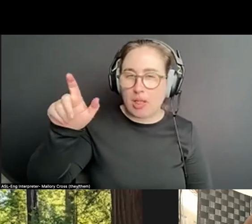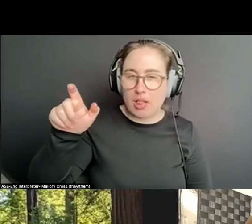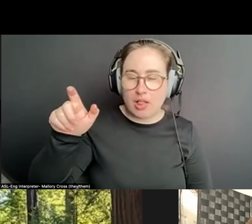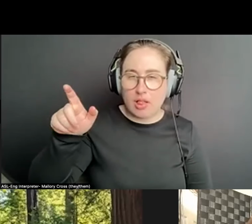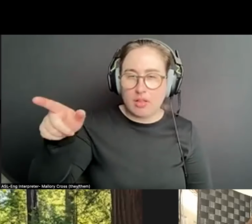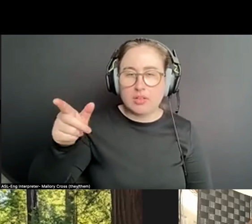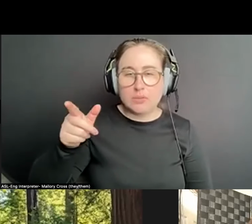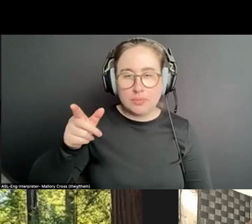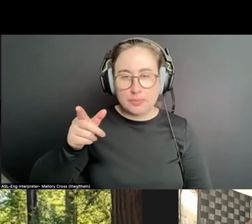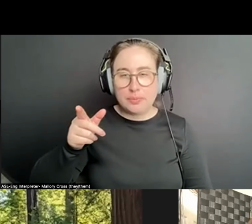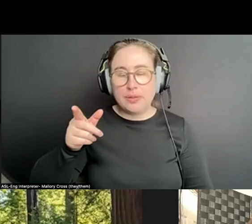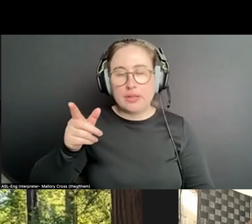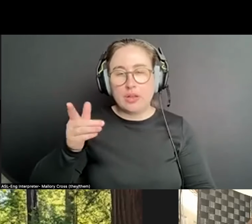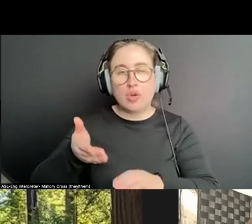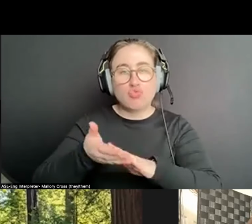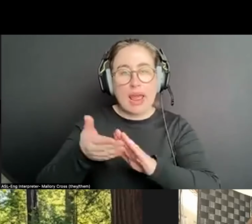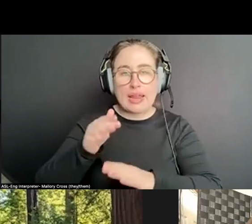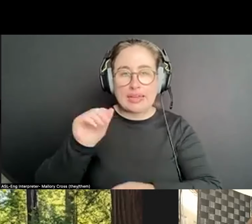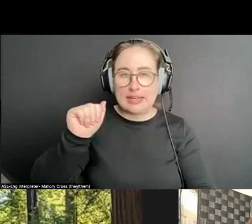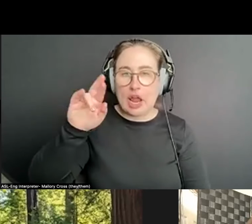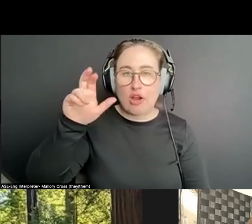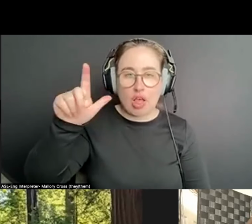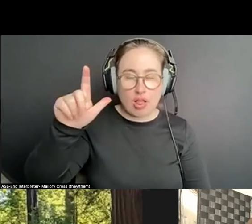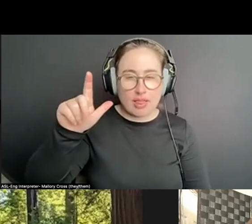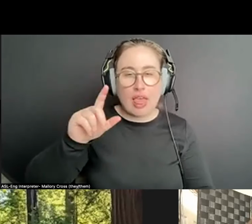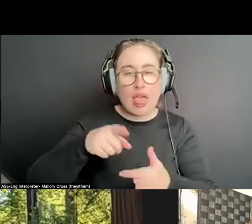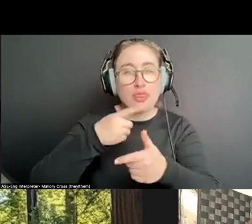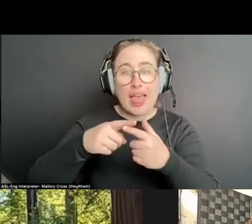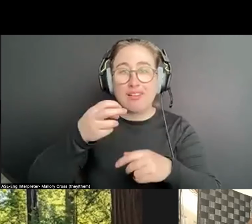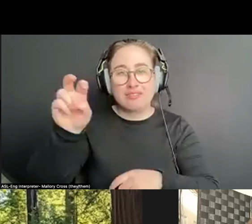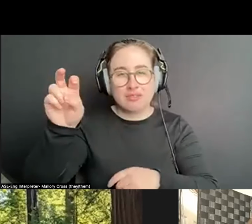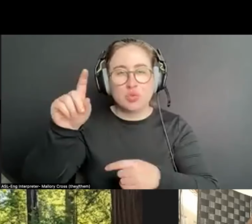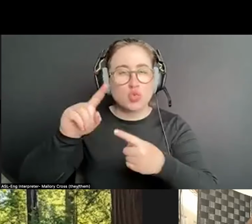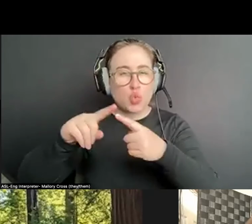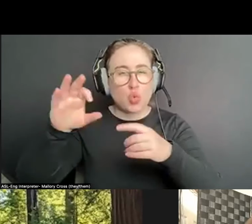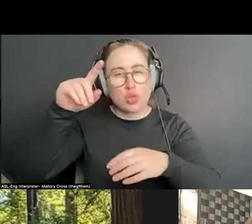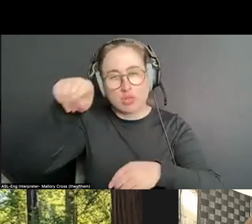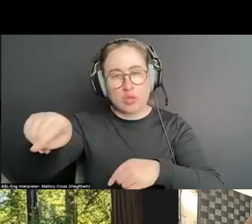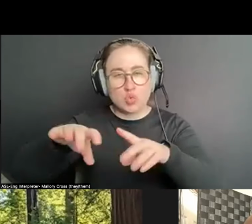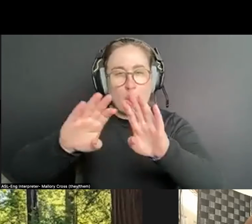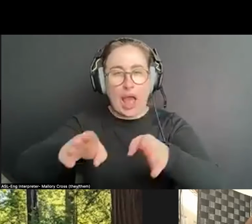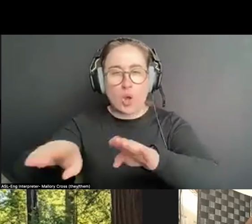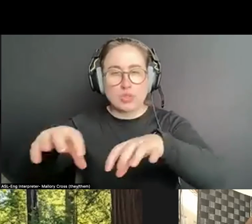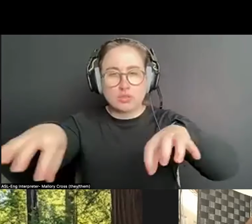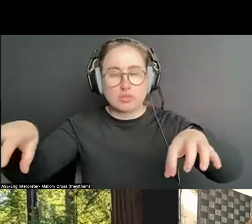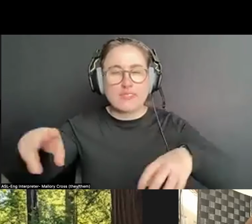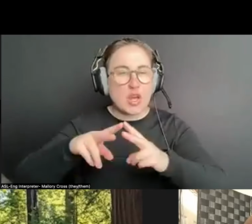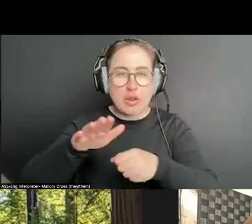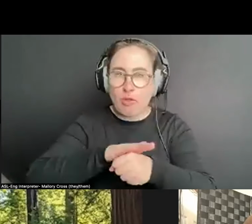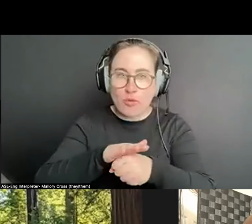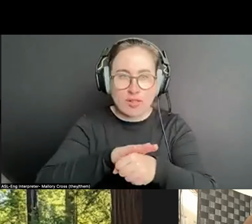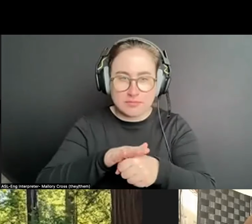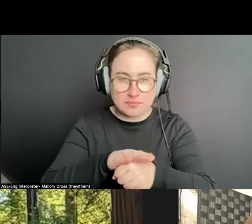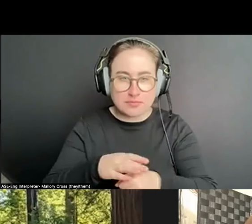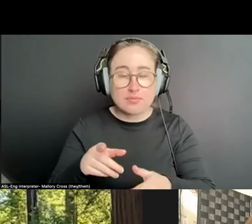ran aerial. And then it would go from aerial to the houses and stuff like that. It was very local.